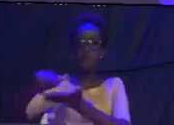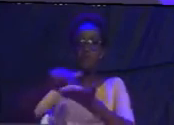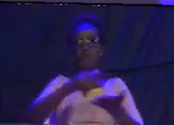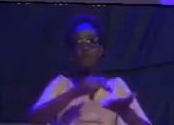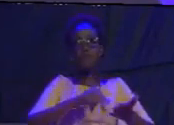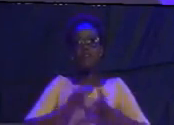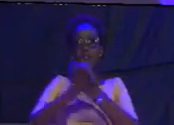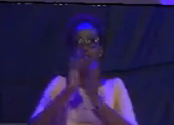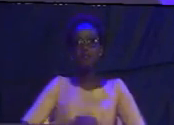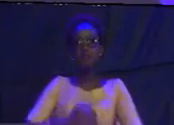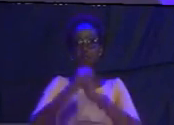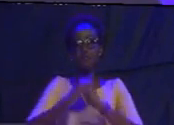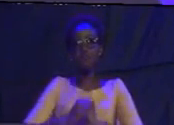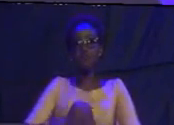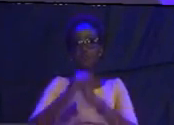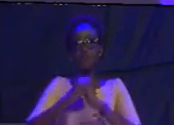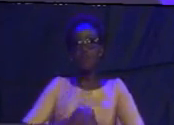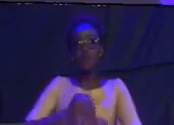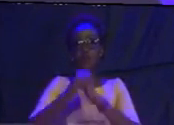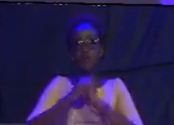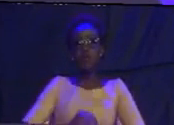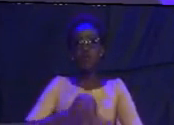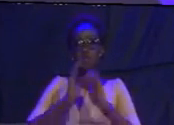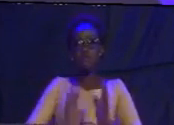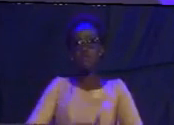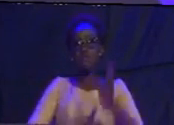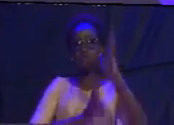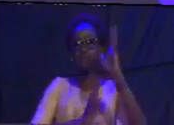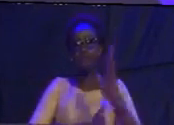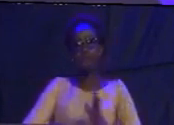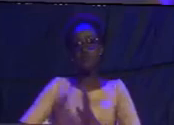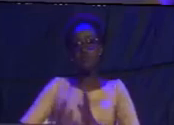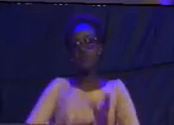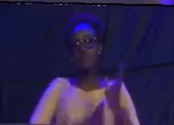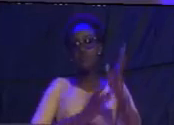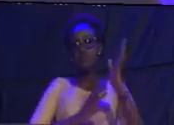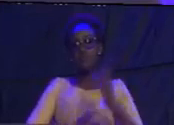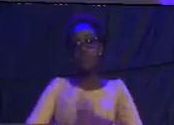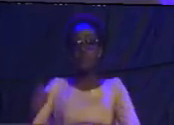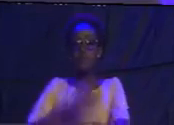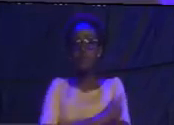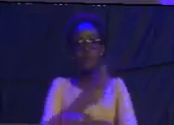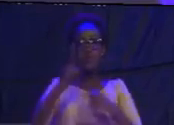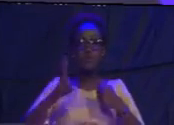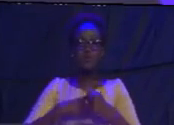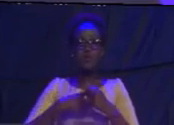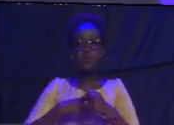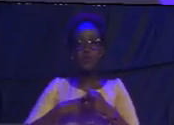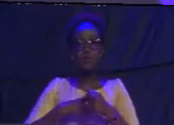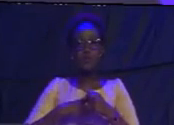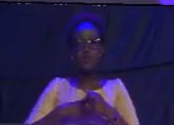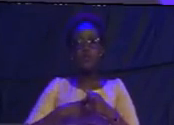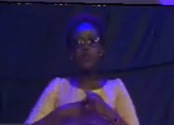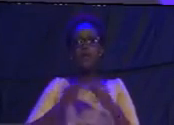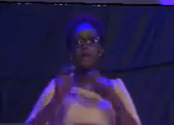and then blow the trumpet, blow the horn for 6 days. And then on the seventh